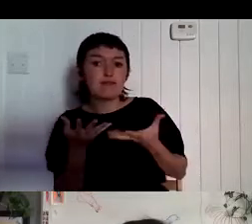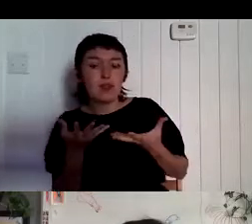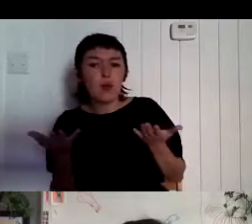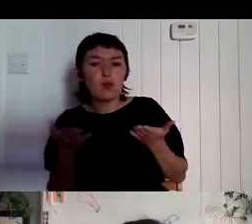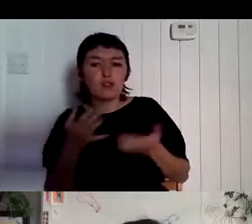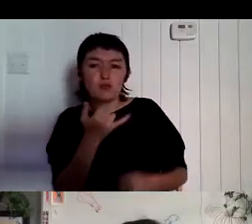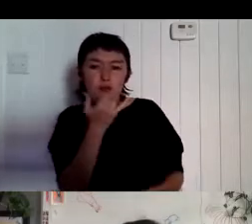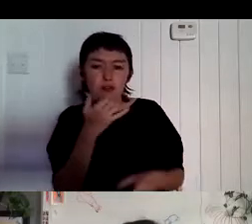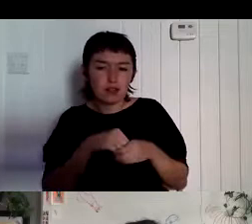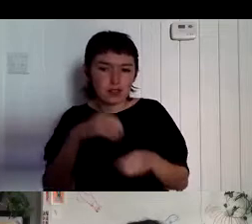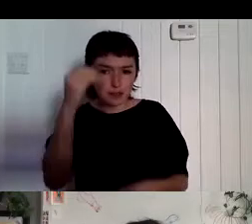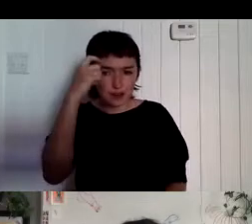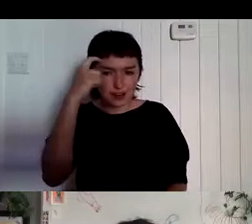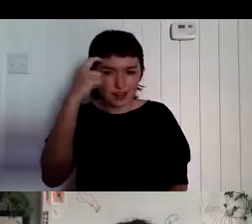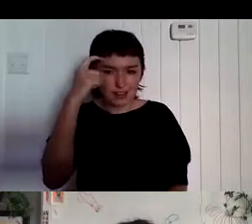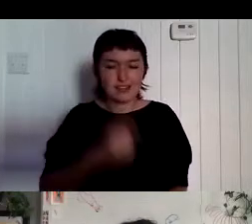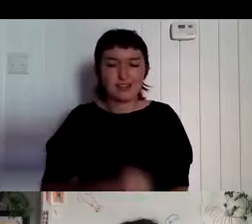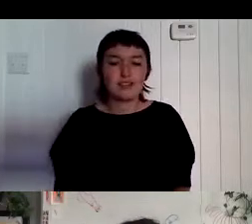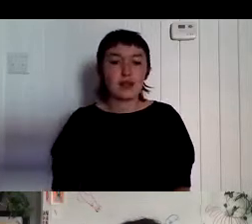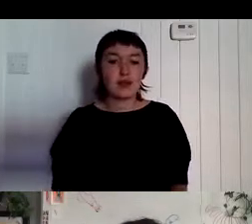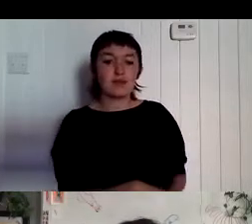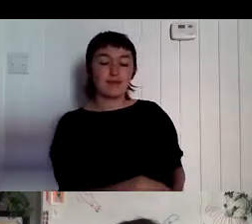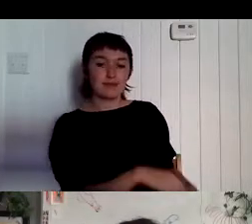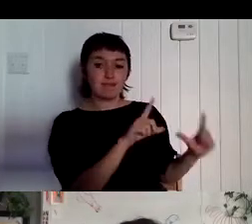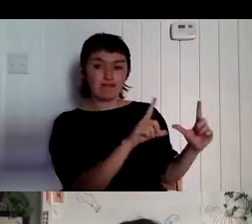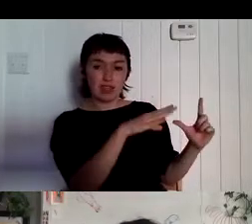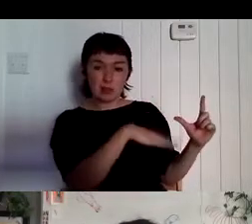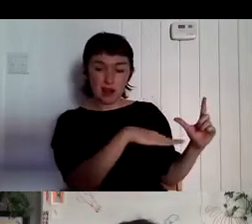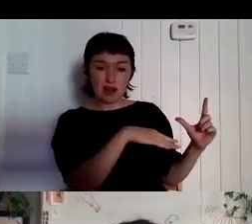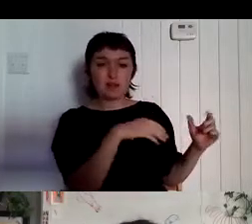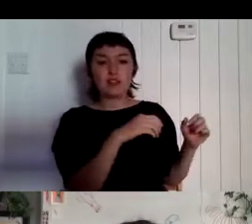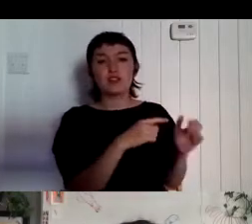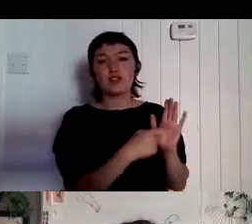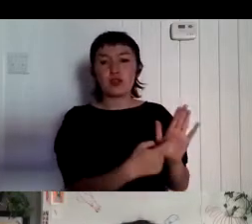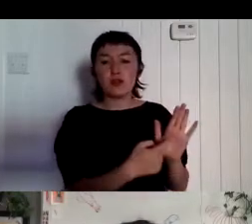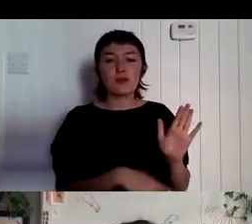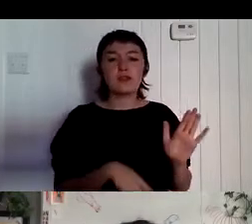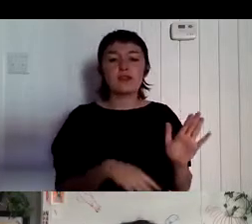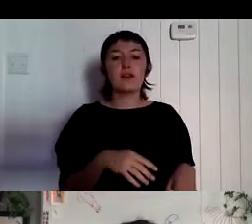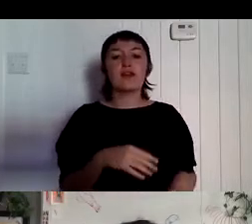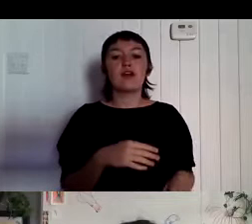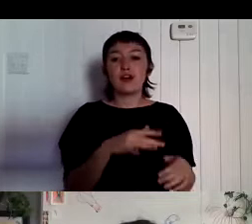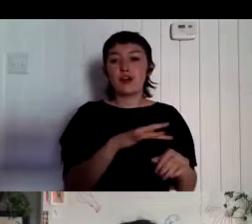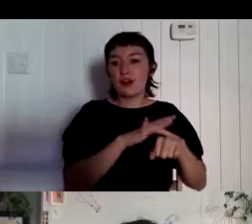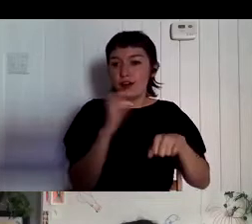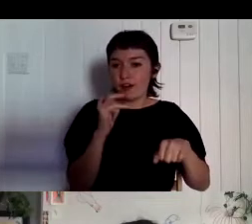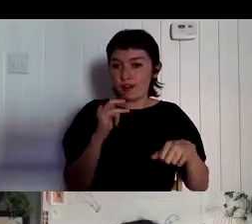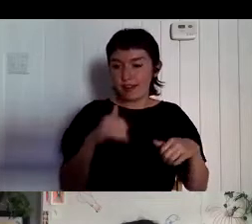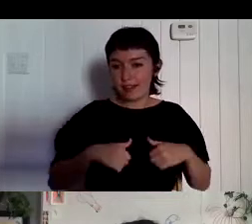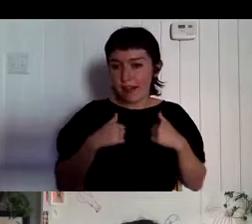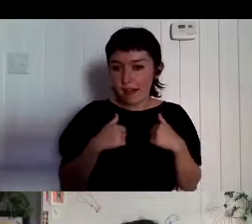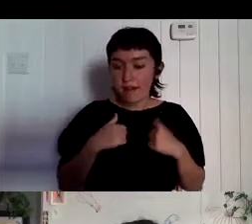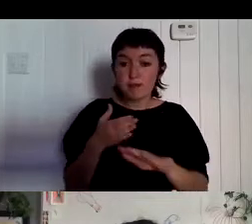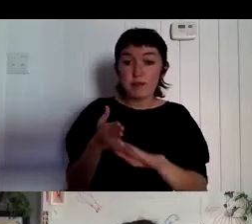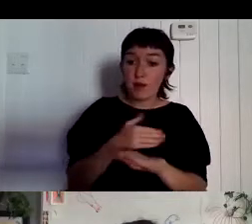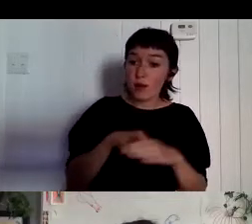see some schematics of something that unfolds in really early life, even before people are born.